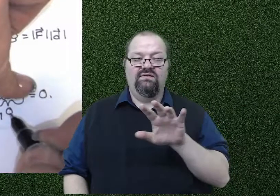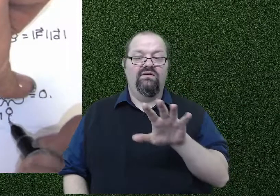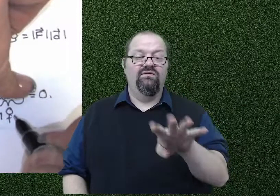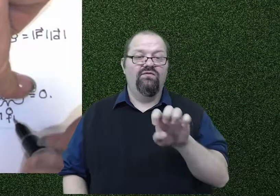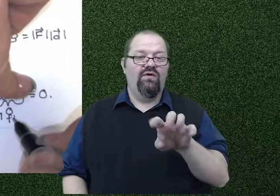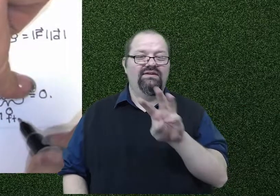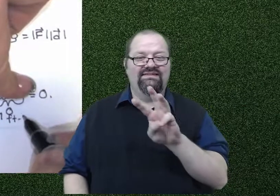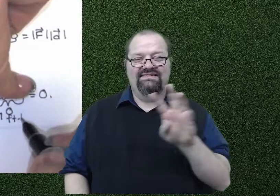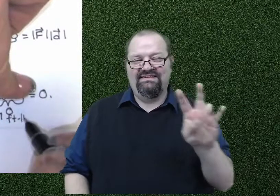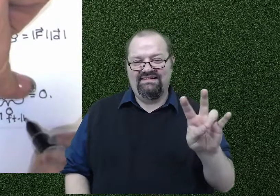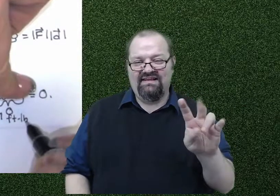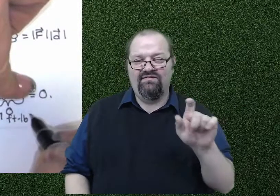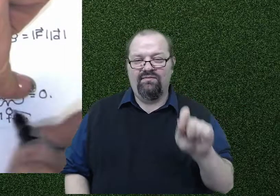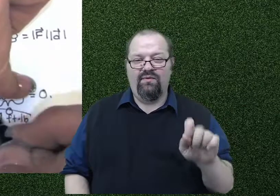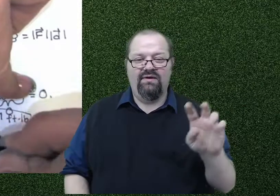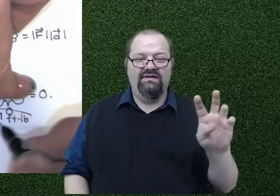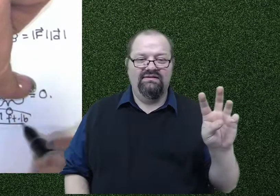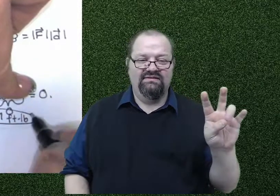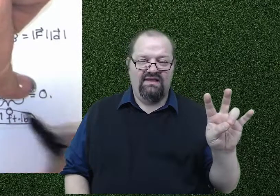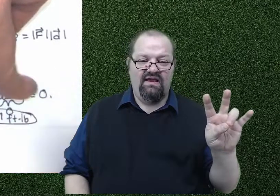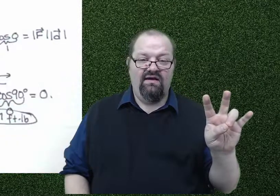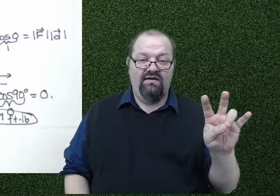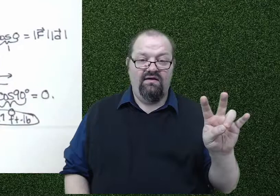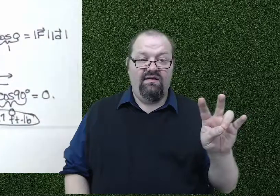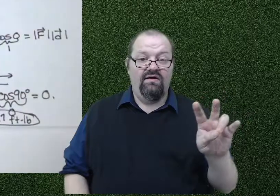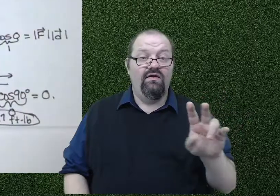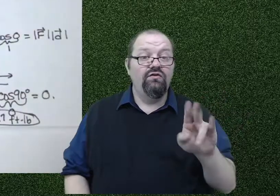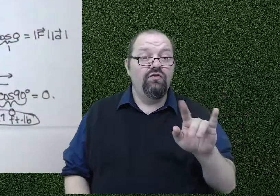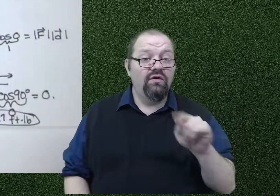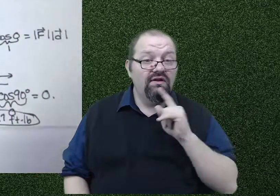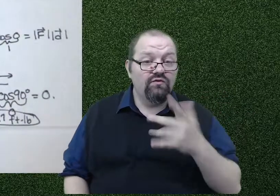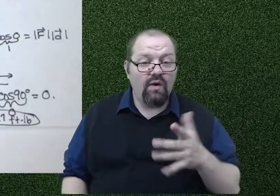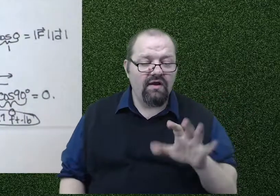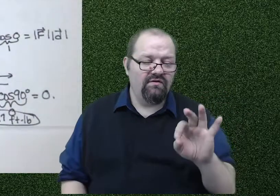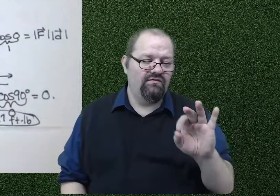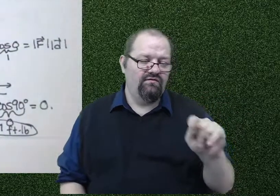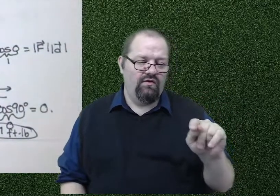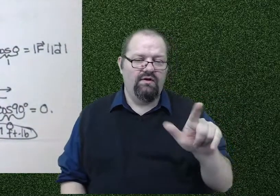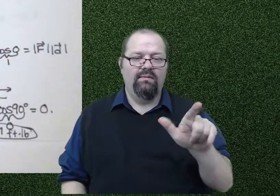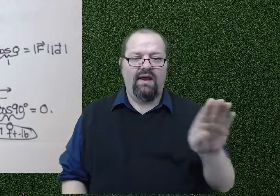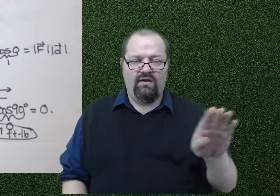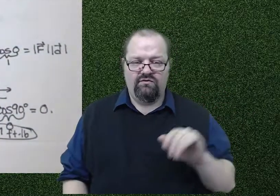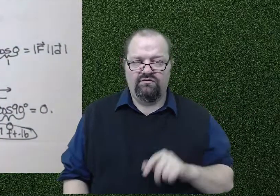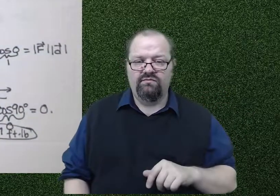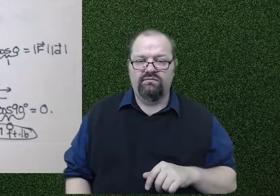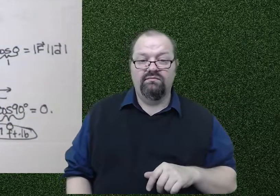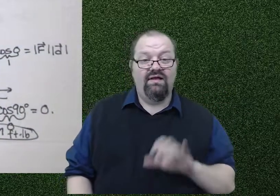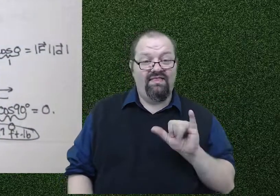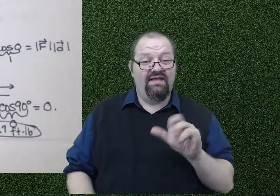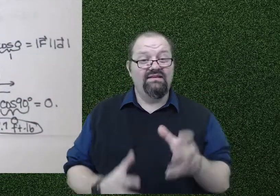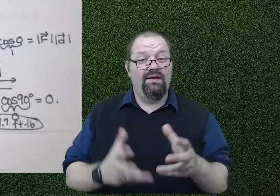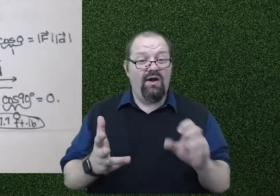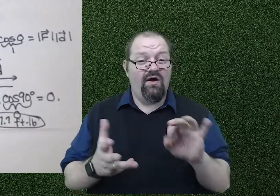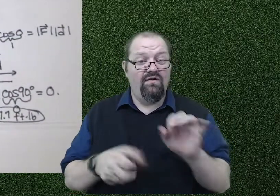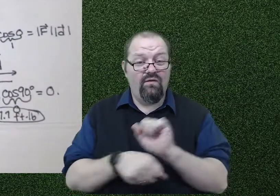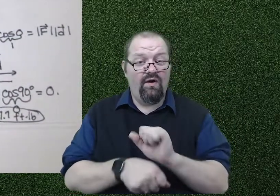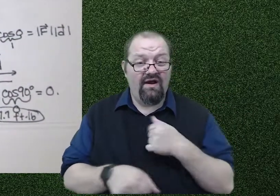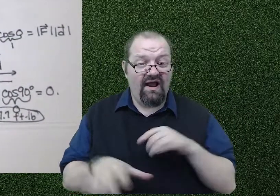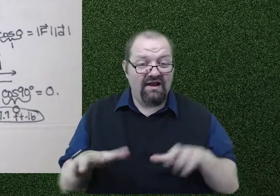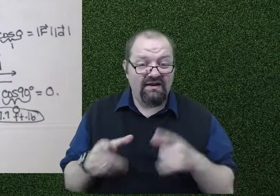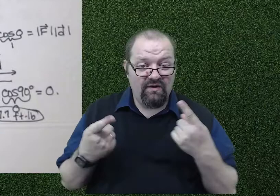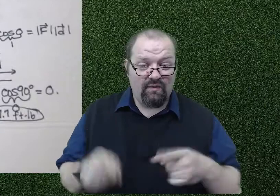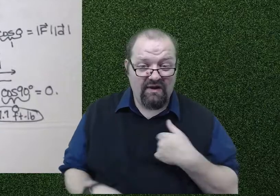467.7, and the units are foot-pounds. That's the amount of work I did when I did